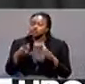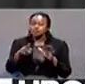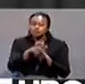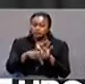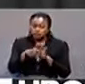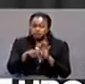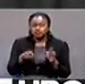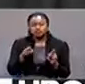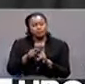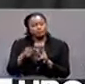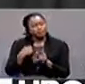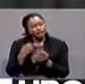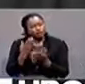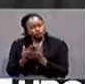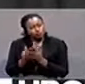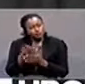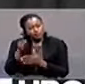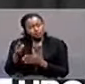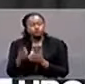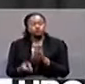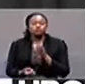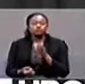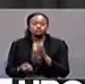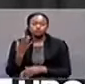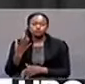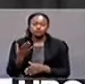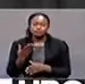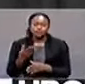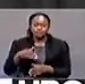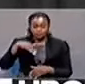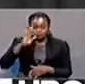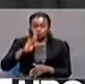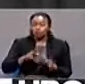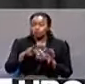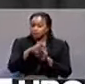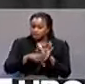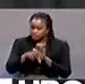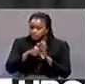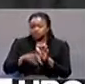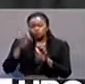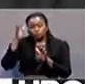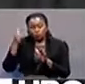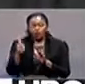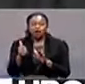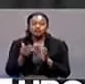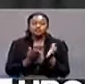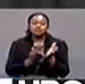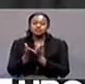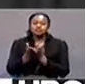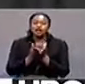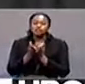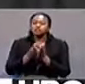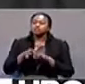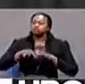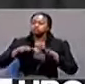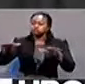I requested him to establish some more parishes so that he takes services to the people. By